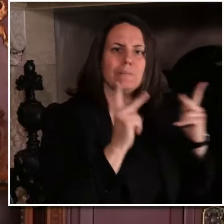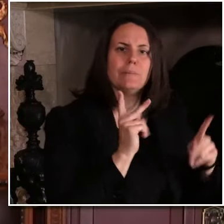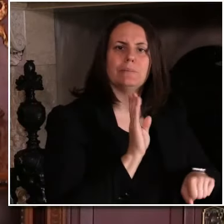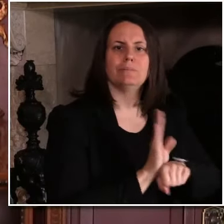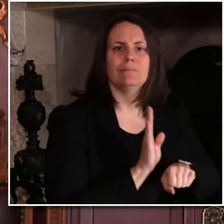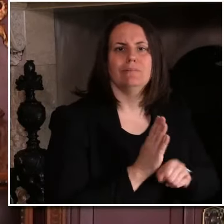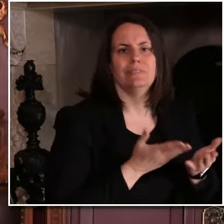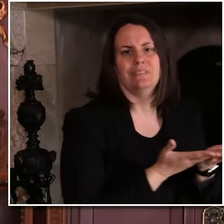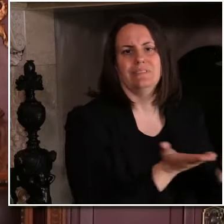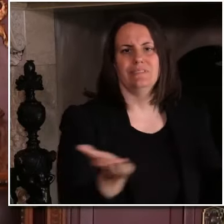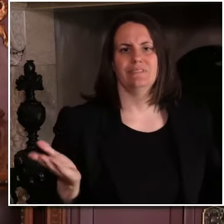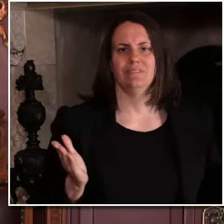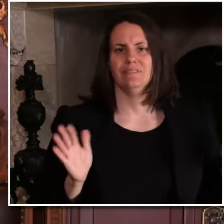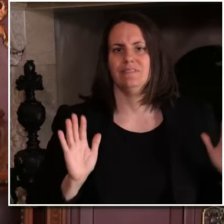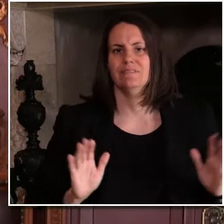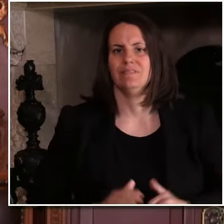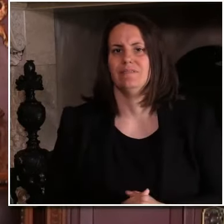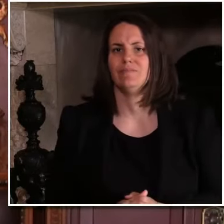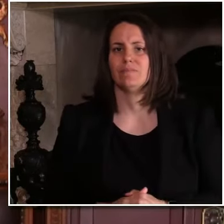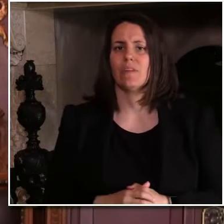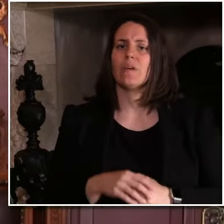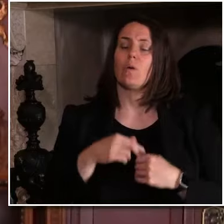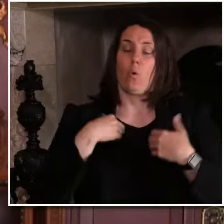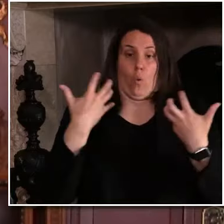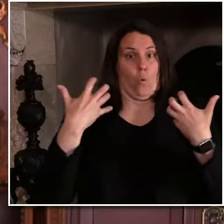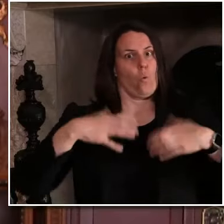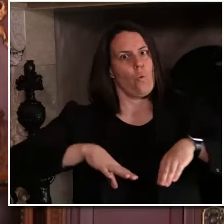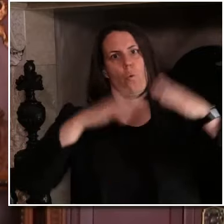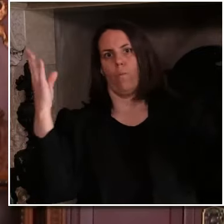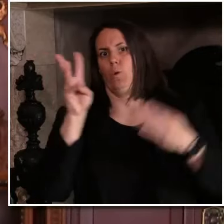in a thoughtful and cautious way.